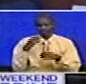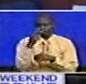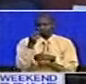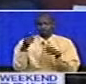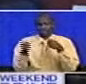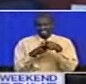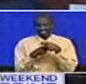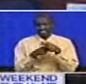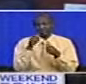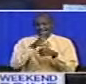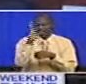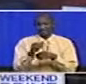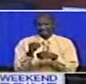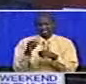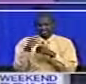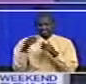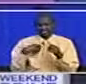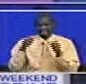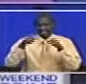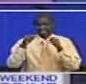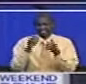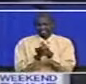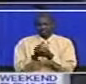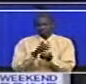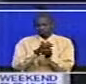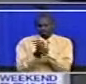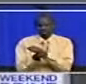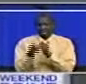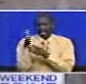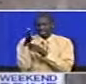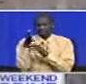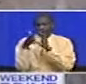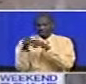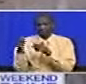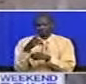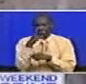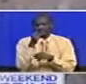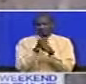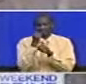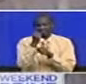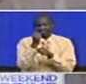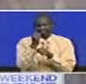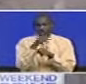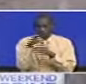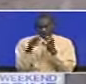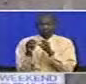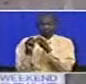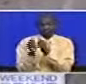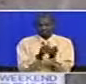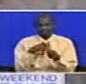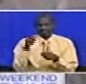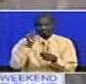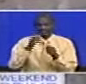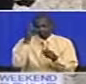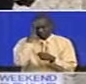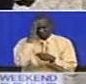2006, where African countries agreed to analog switch-off by 2015. However, it should be noted that